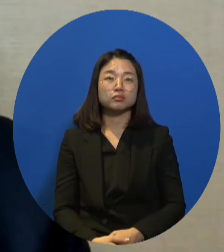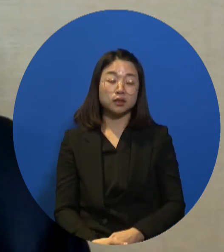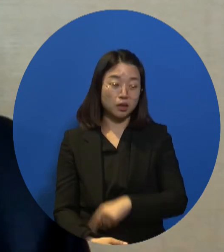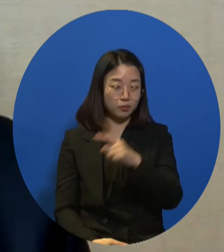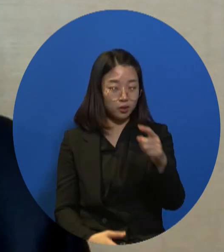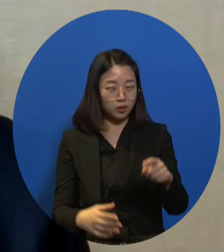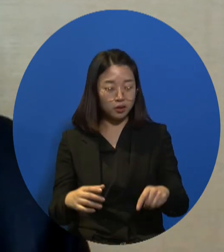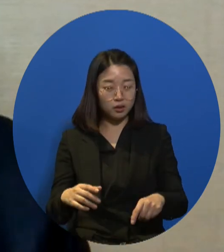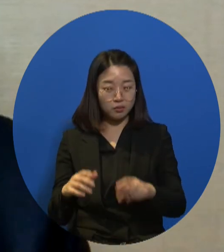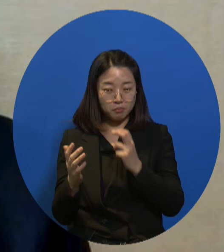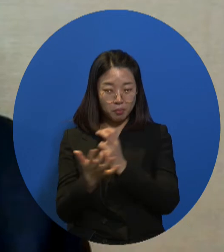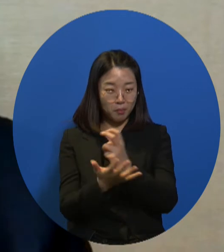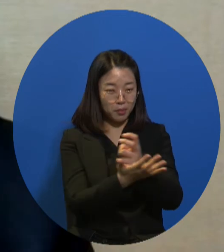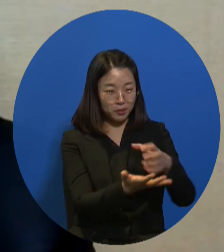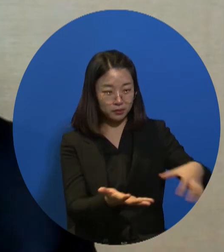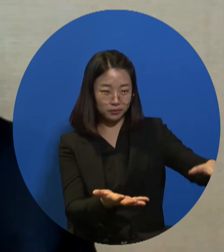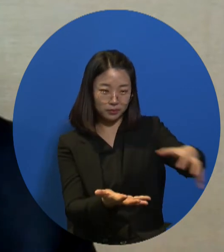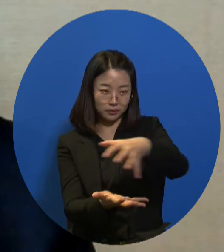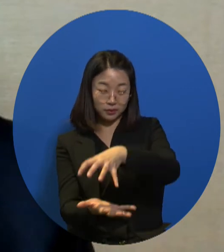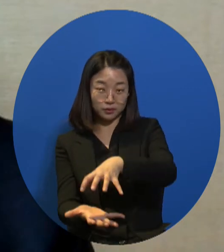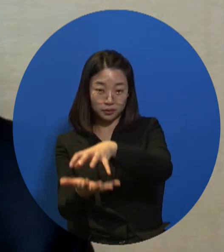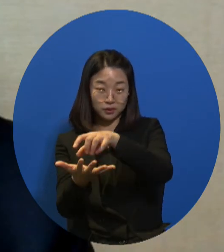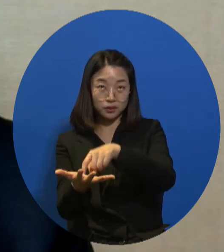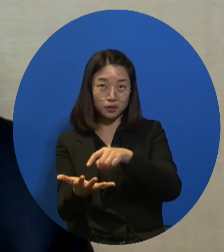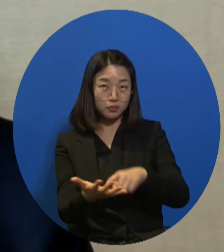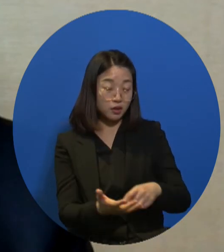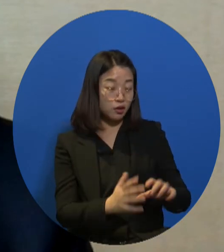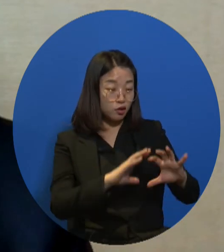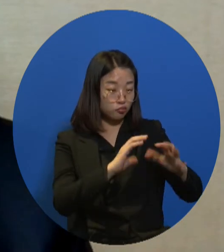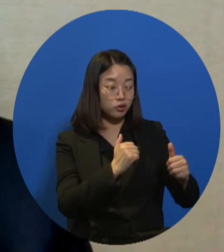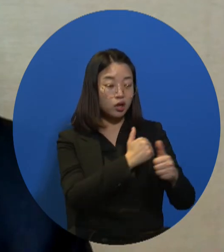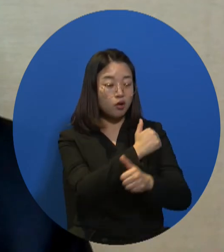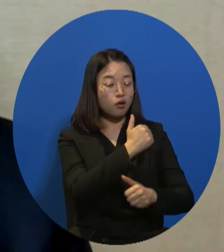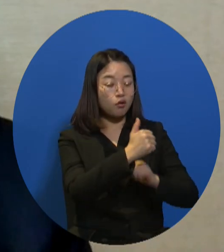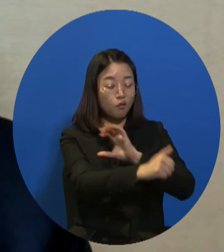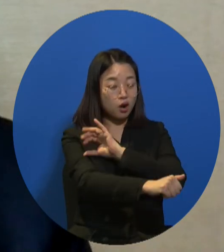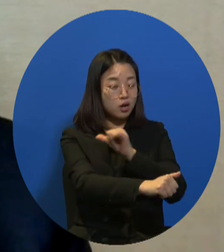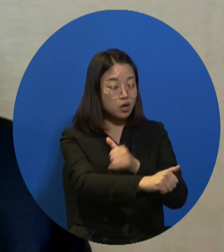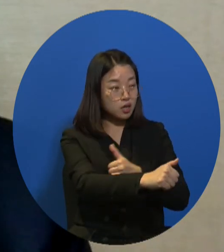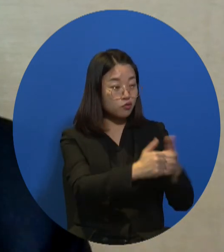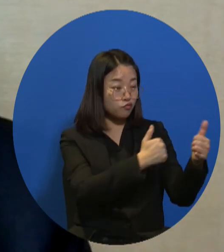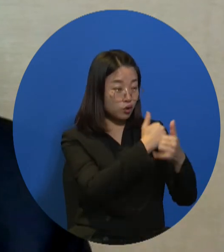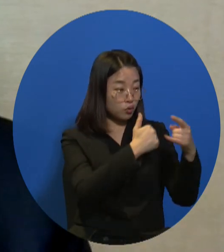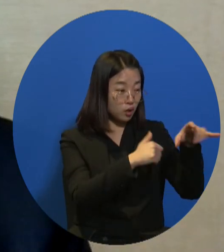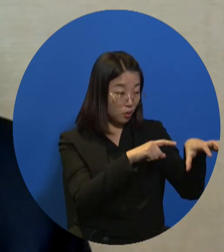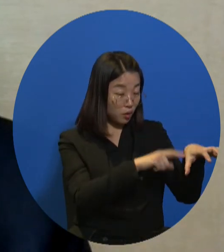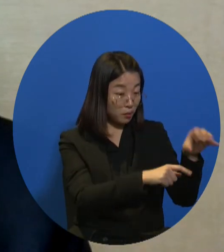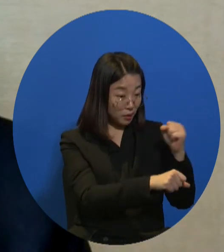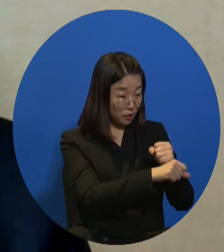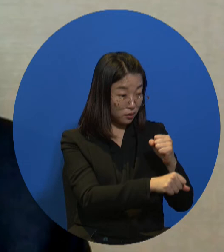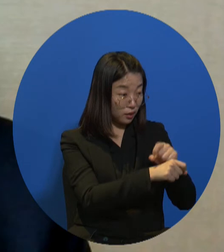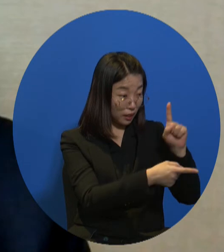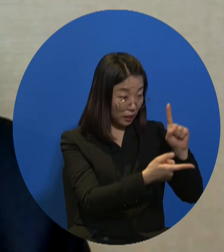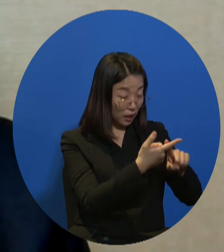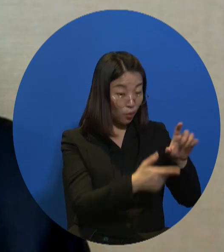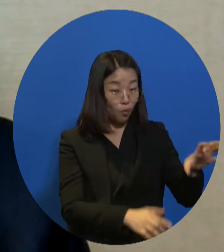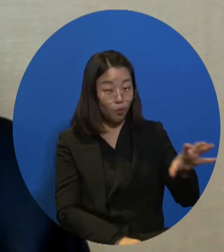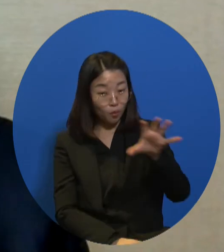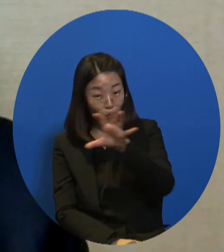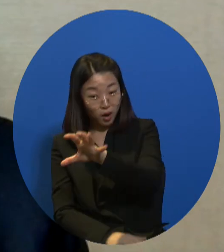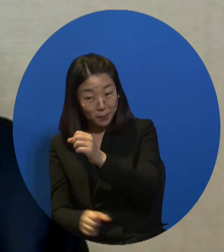And in carrying out these measures, we may create an integrative law, or we may